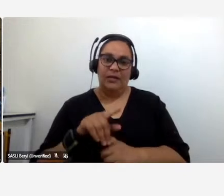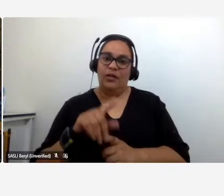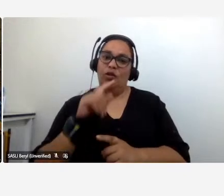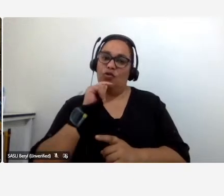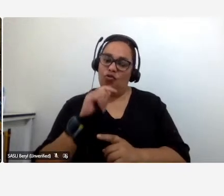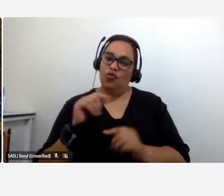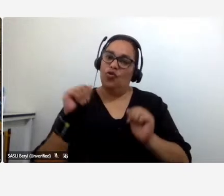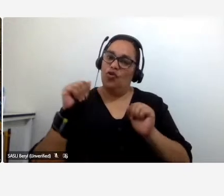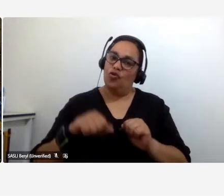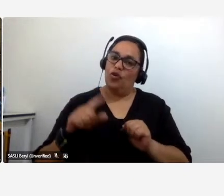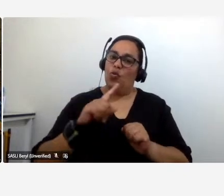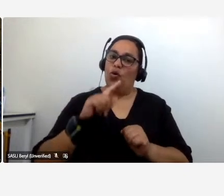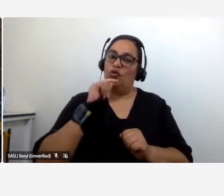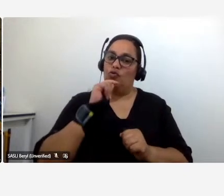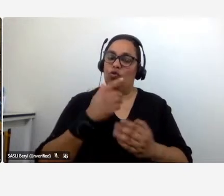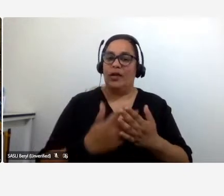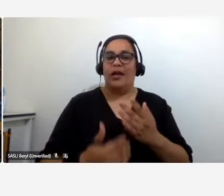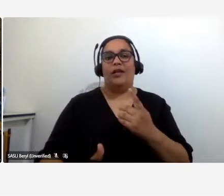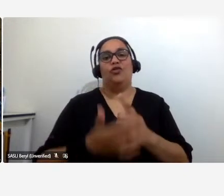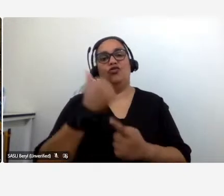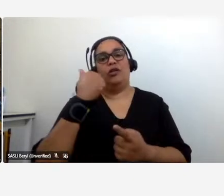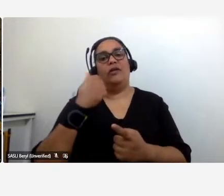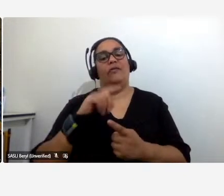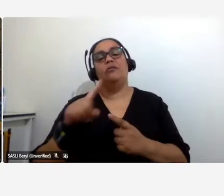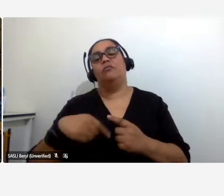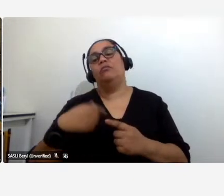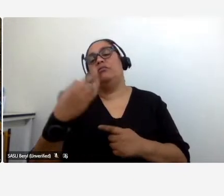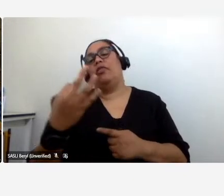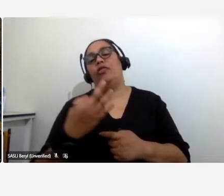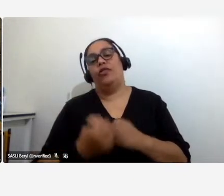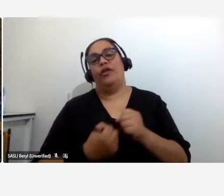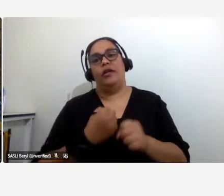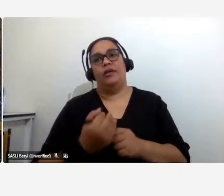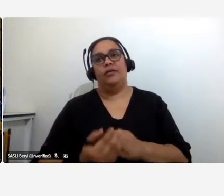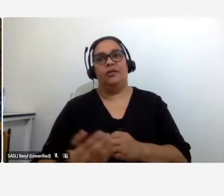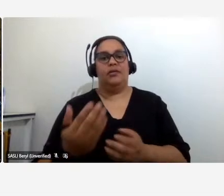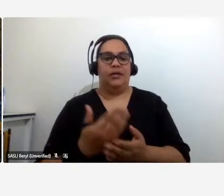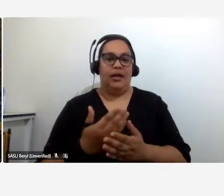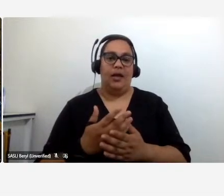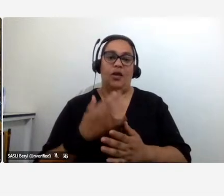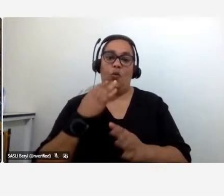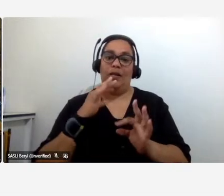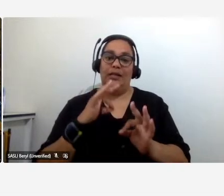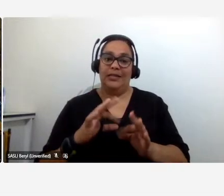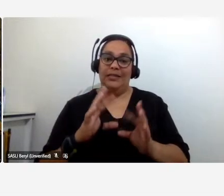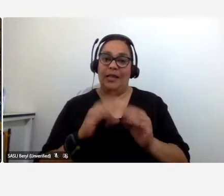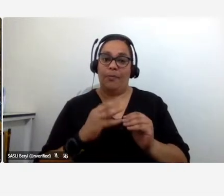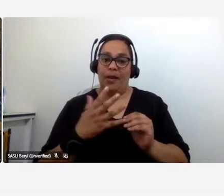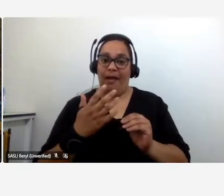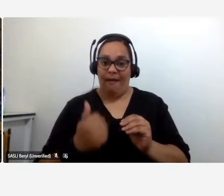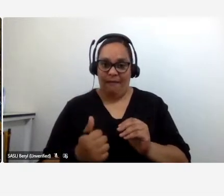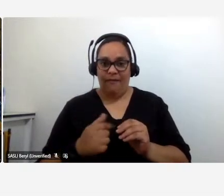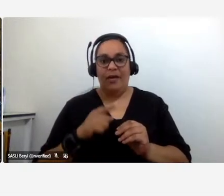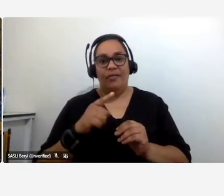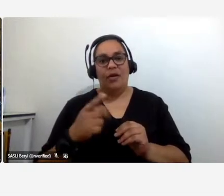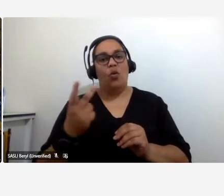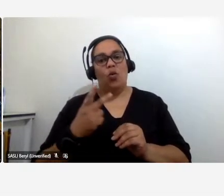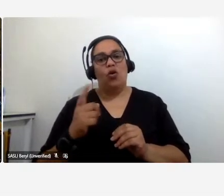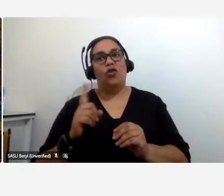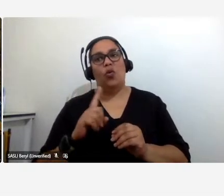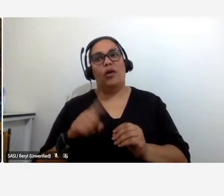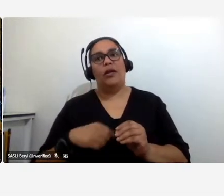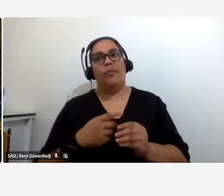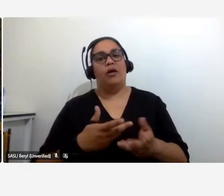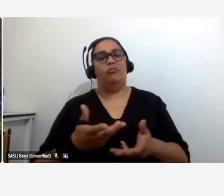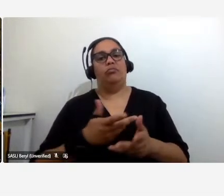agreeing on what realistically can be achieved in the next 3 years. Once we have that seminar, it's also about engaging